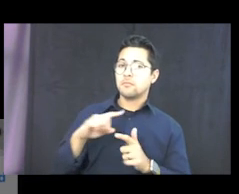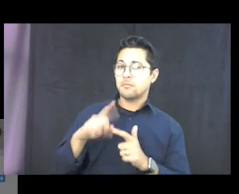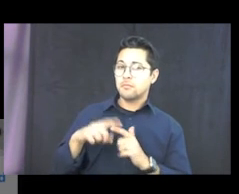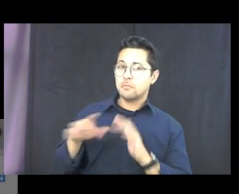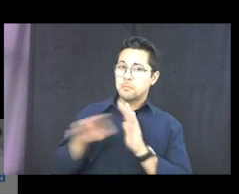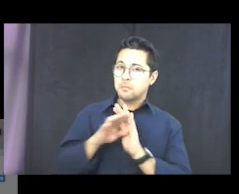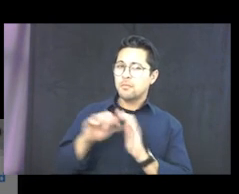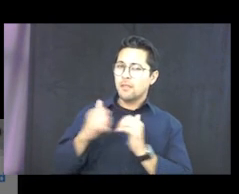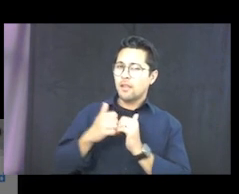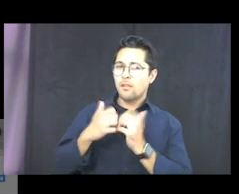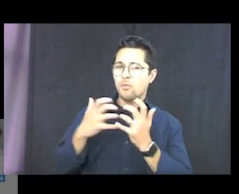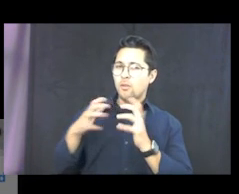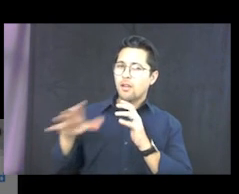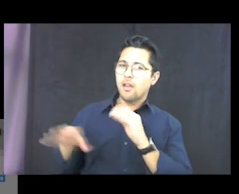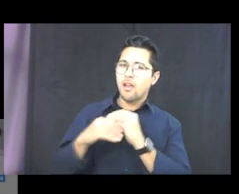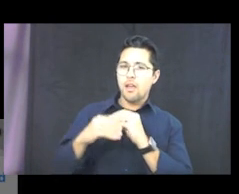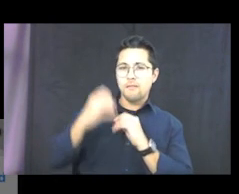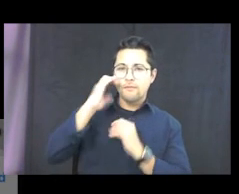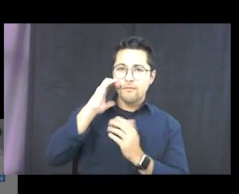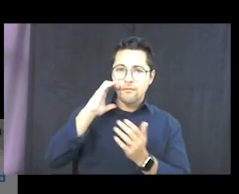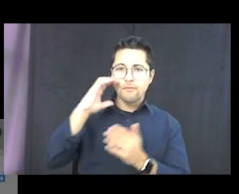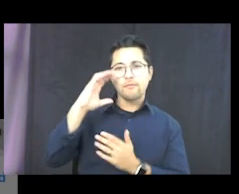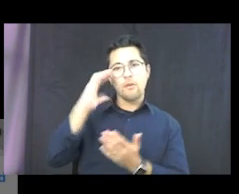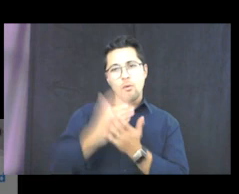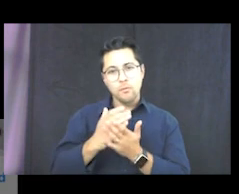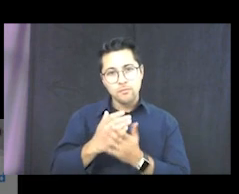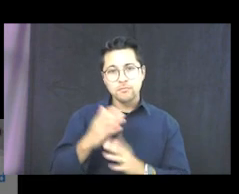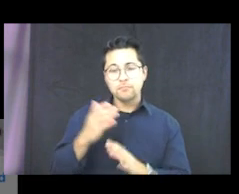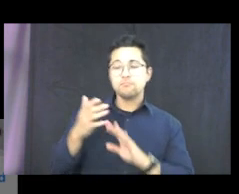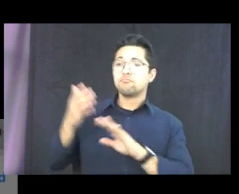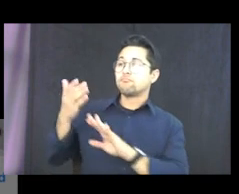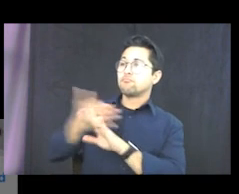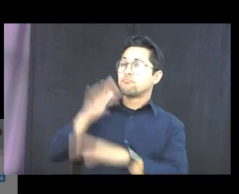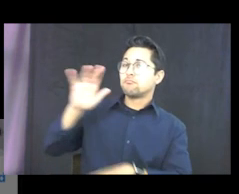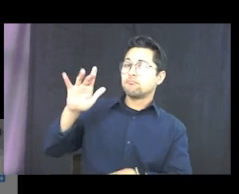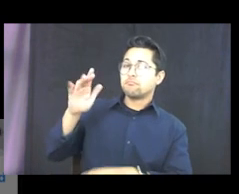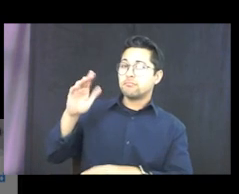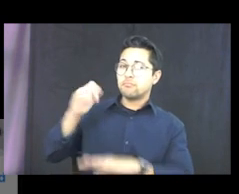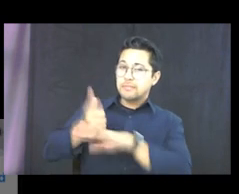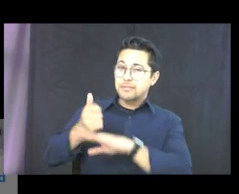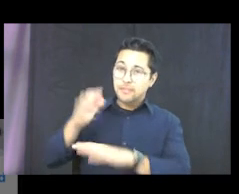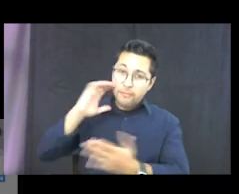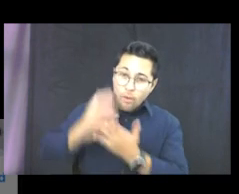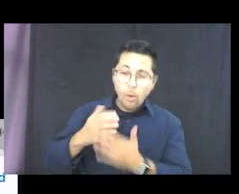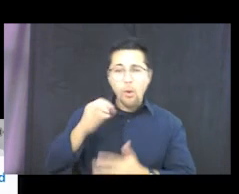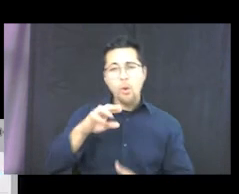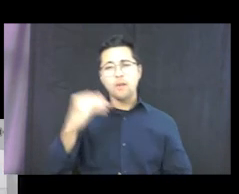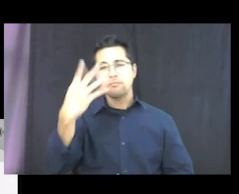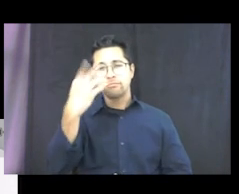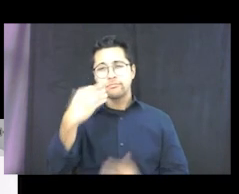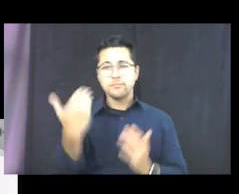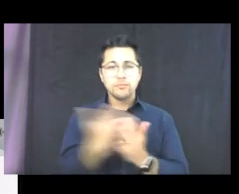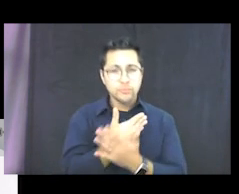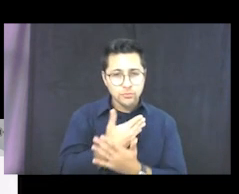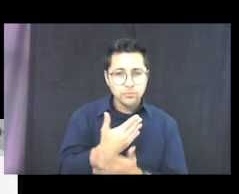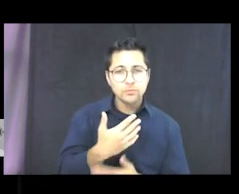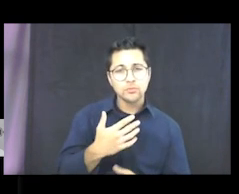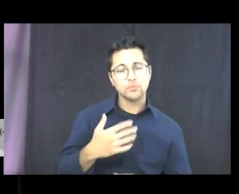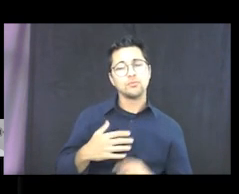select how you want to add your photo. Select a previously existing photo or take a new photo using your